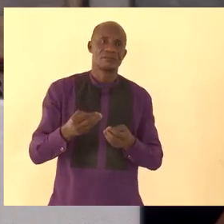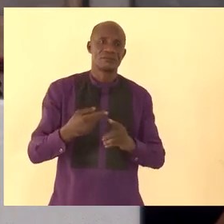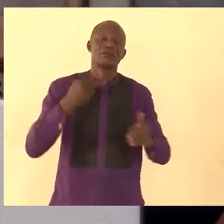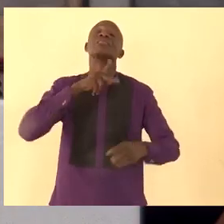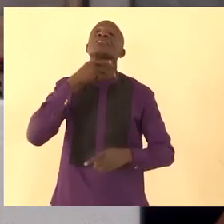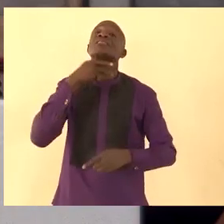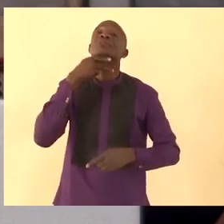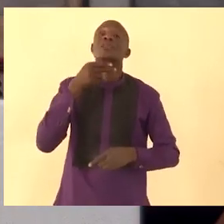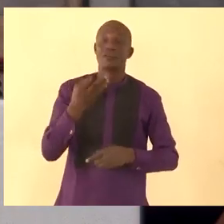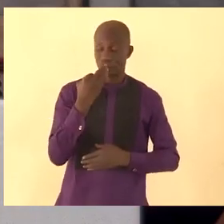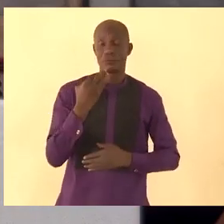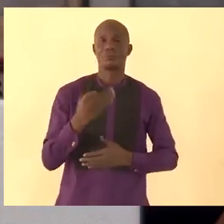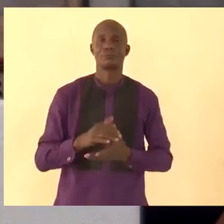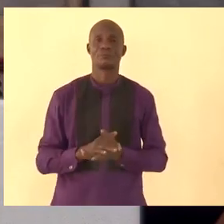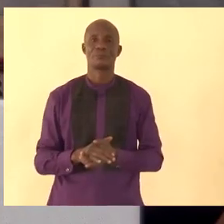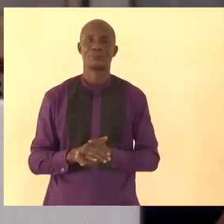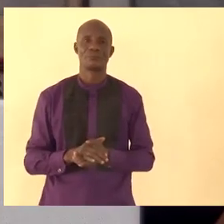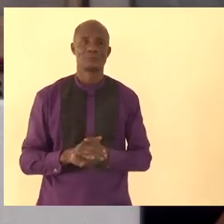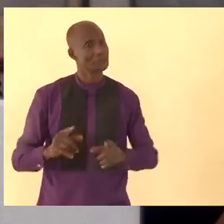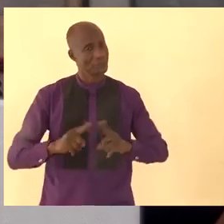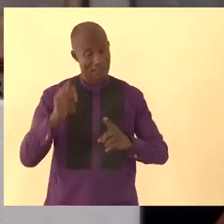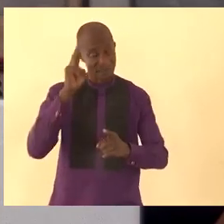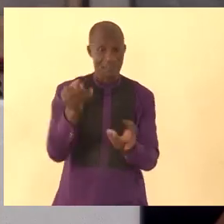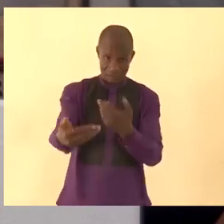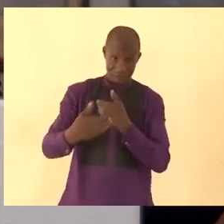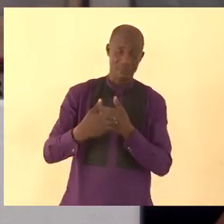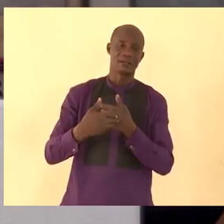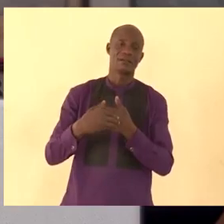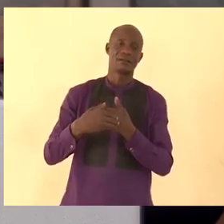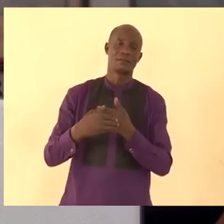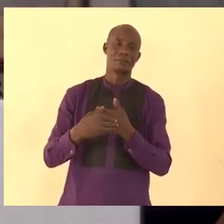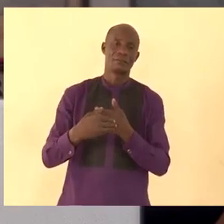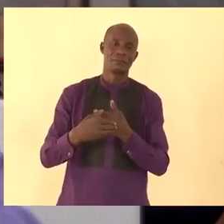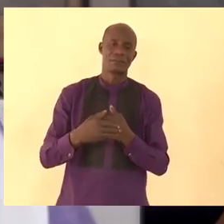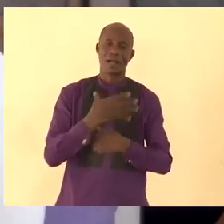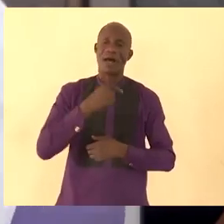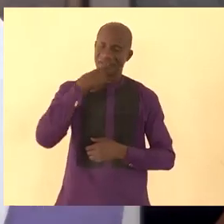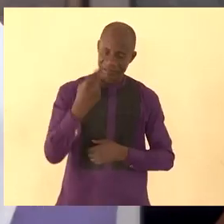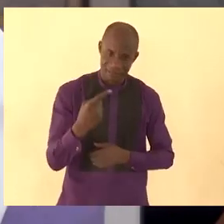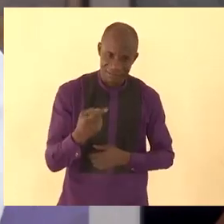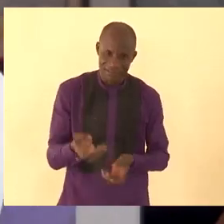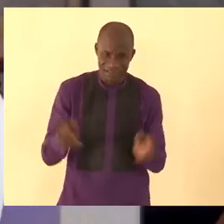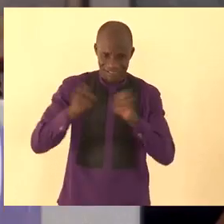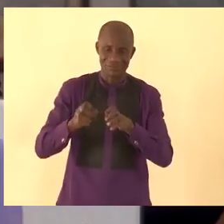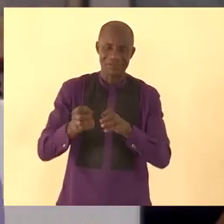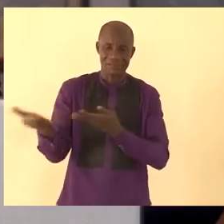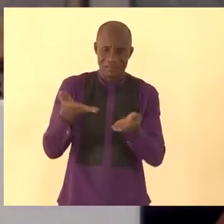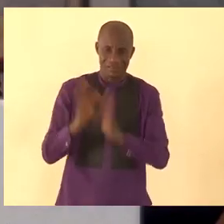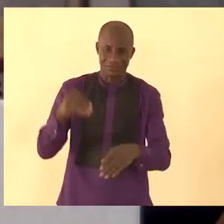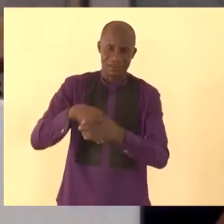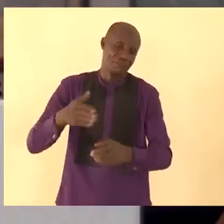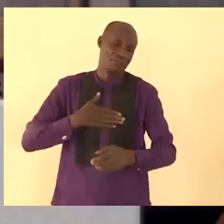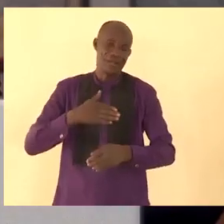eat. And he was able to trace his way back and said, even the servants in my father's